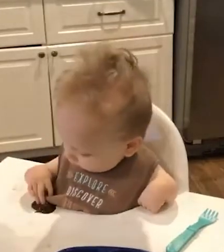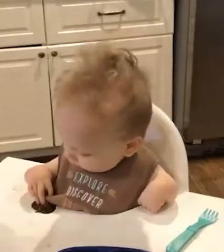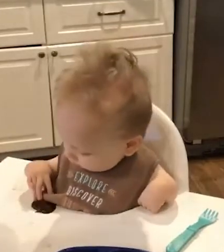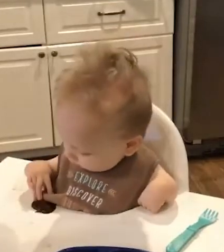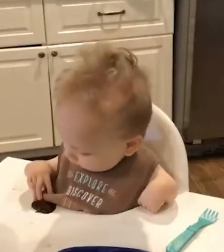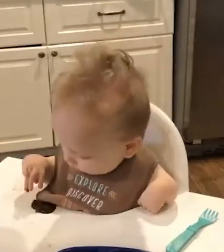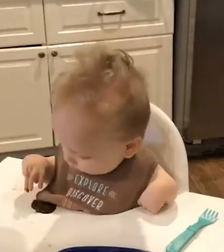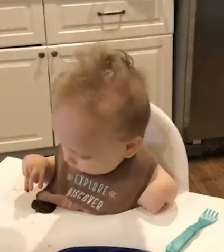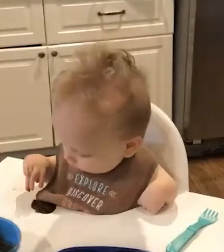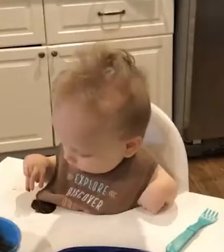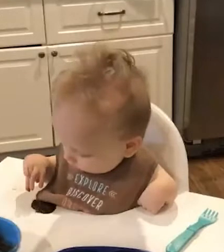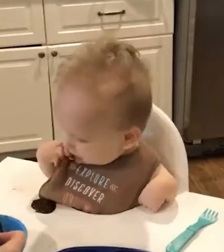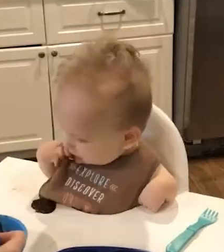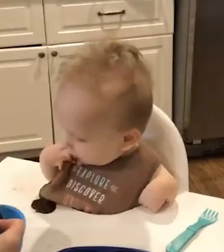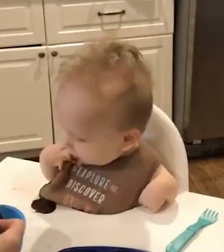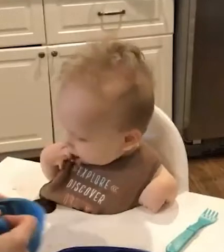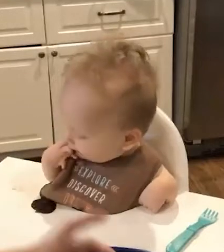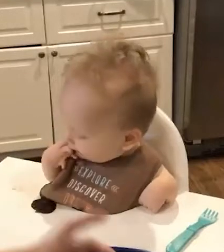Yeah.